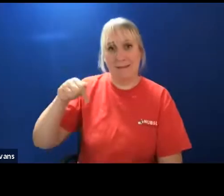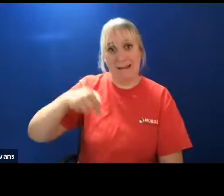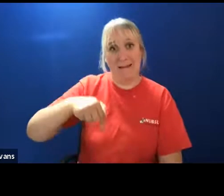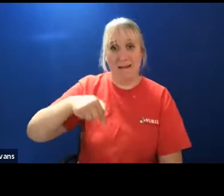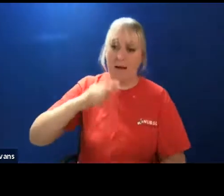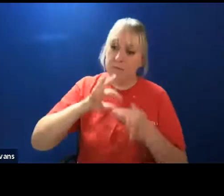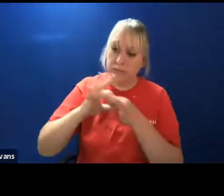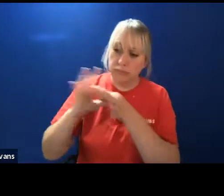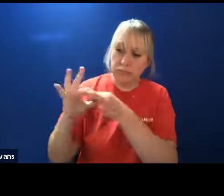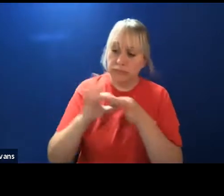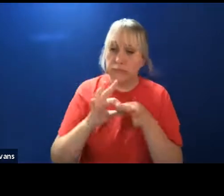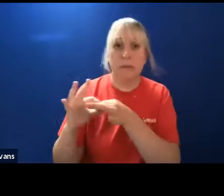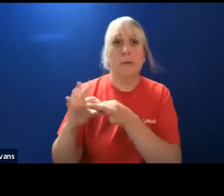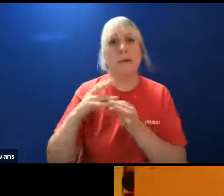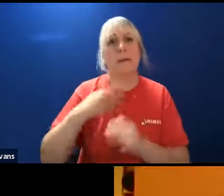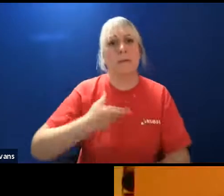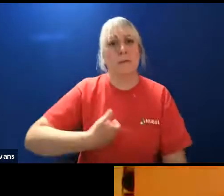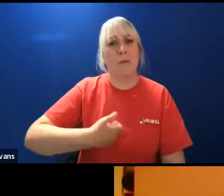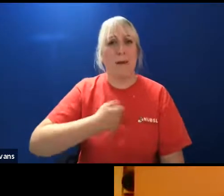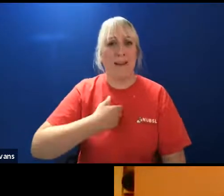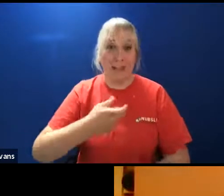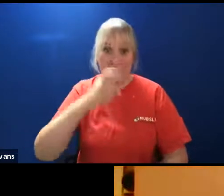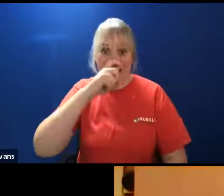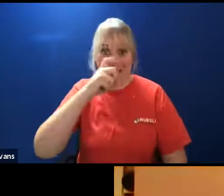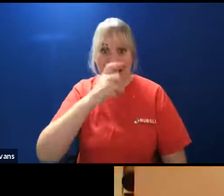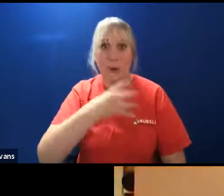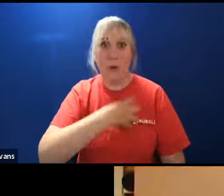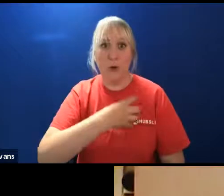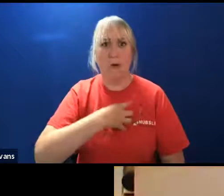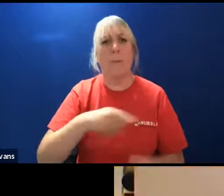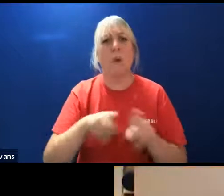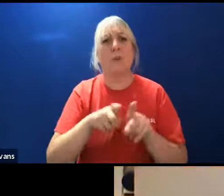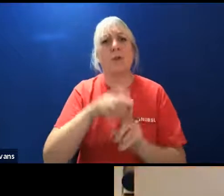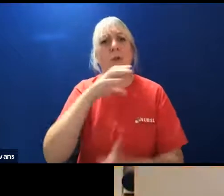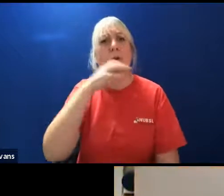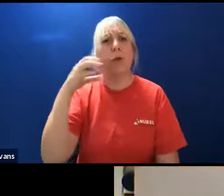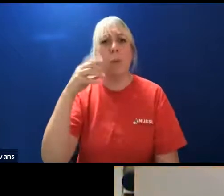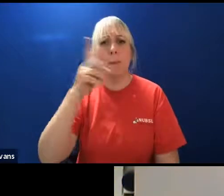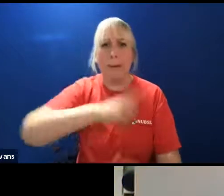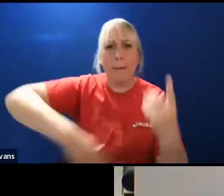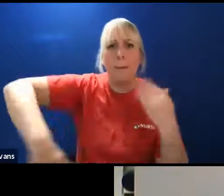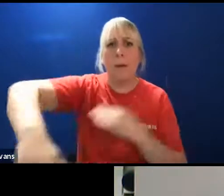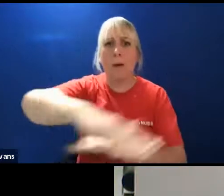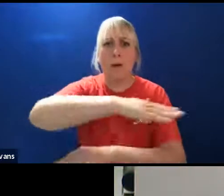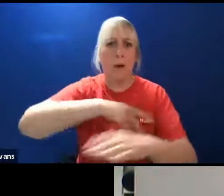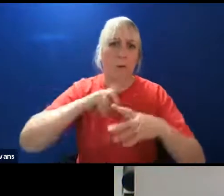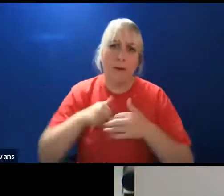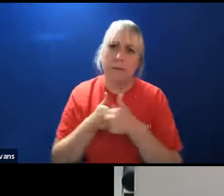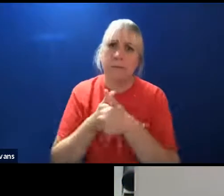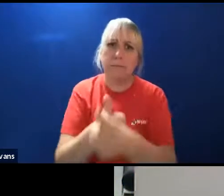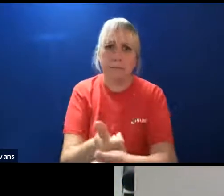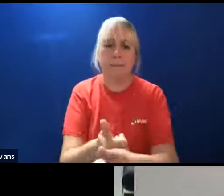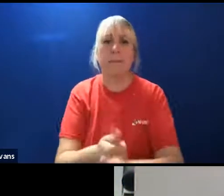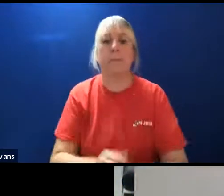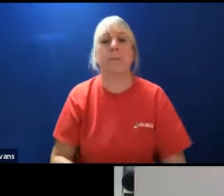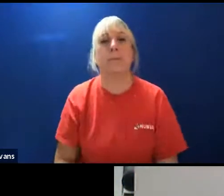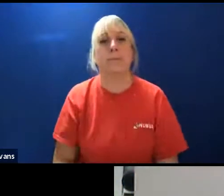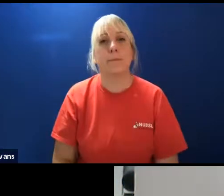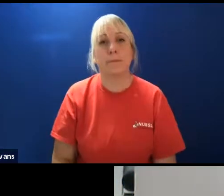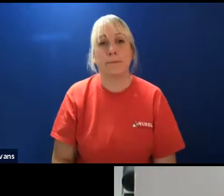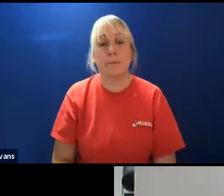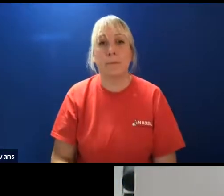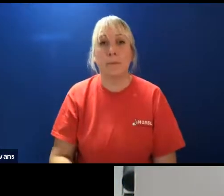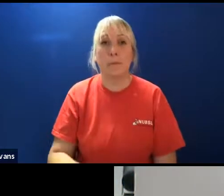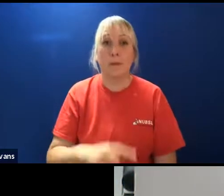our sister union, but with the Cuban people. One of the main forms that solidarity takes is the